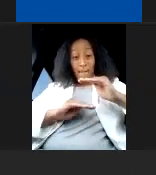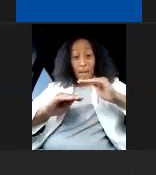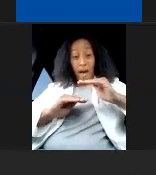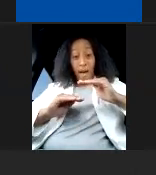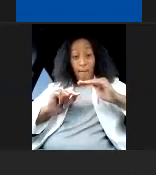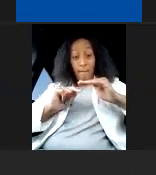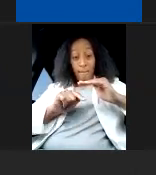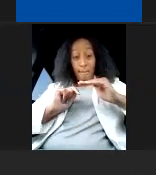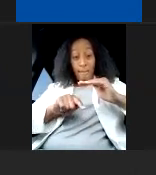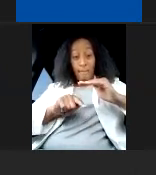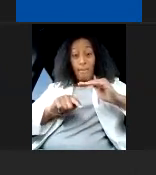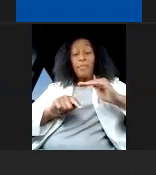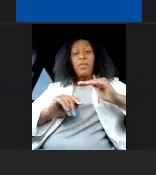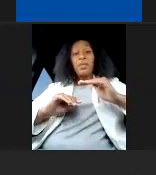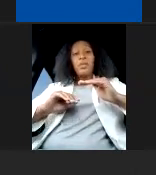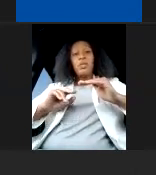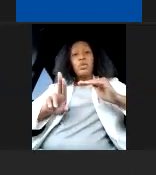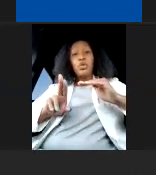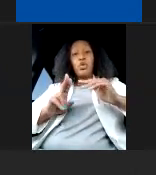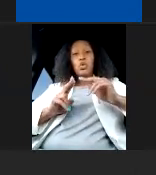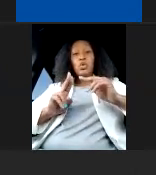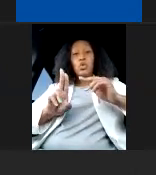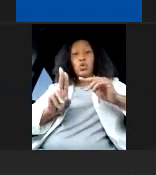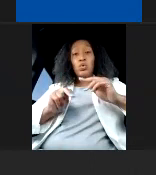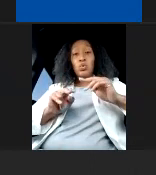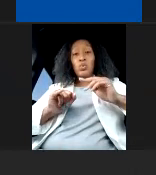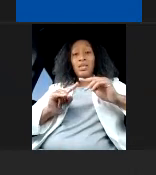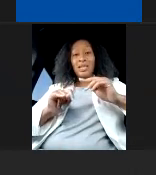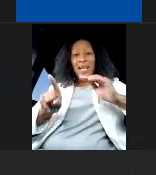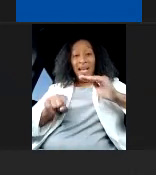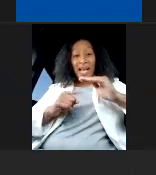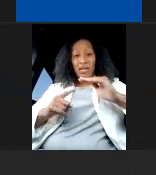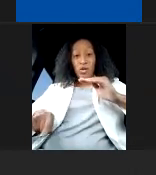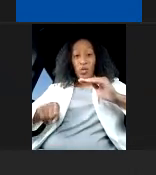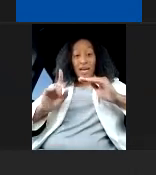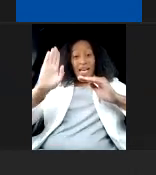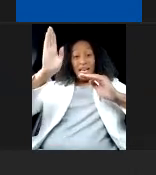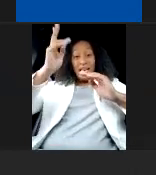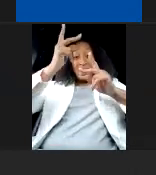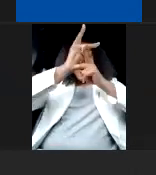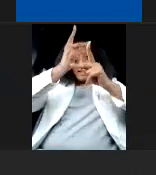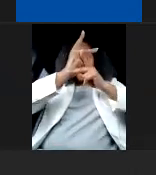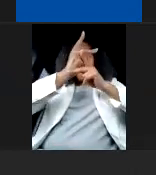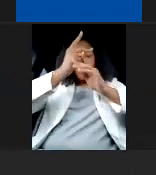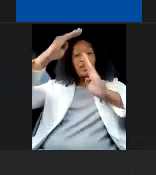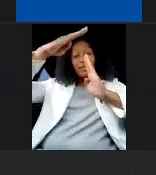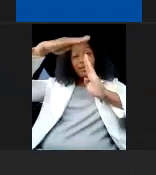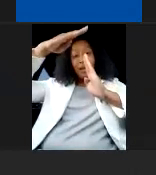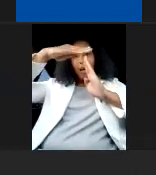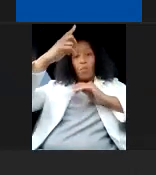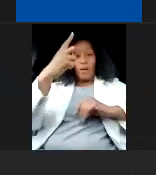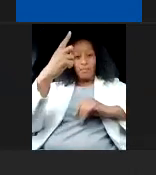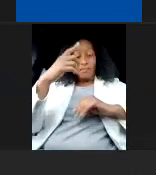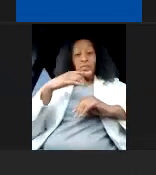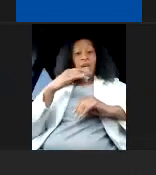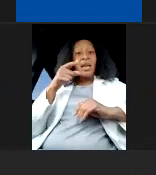keep the unit that's on the top. Because if it's aligned like this, it means we're